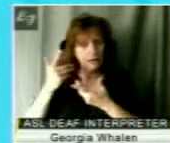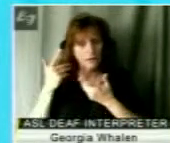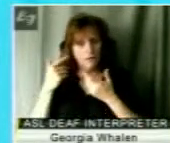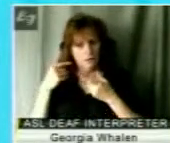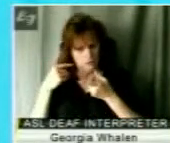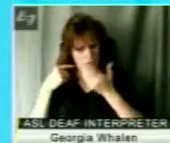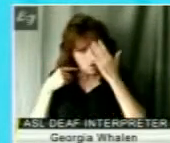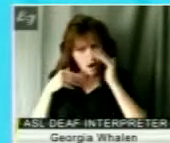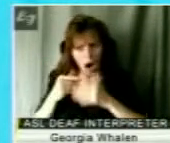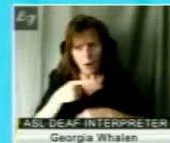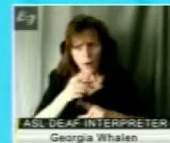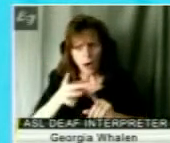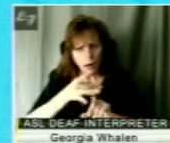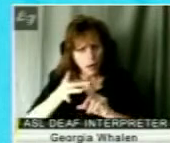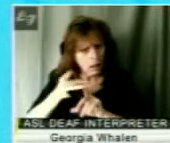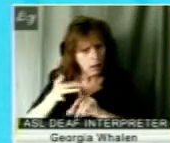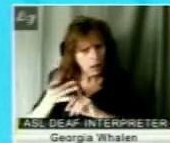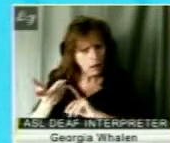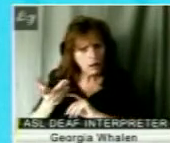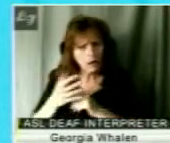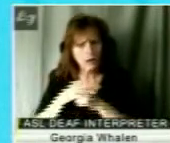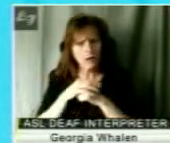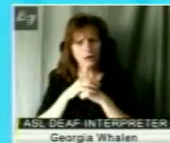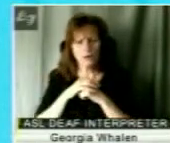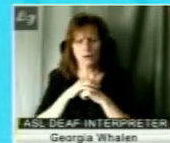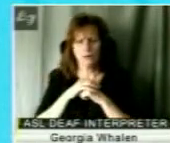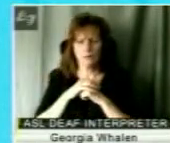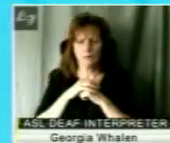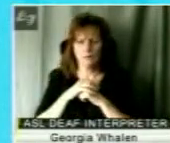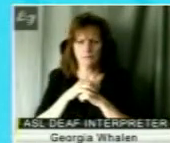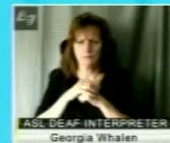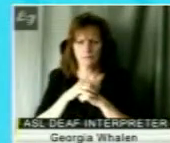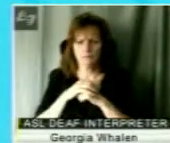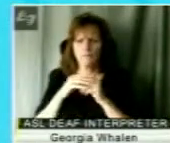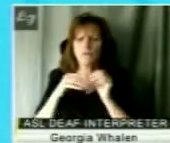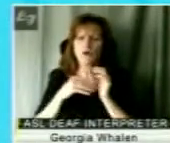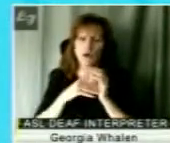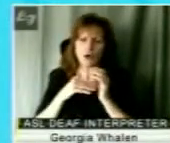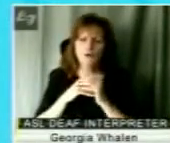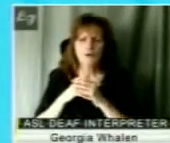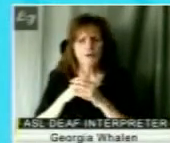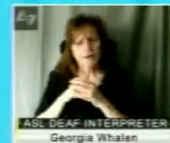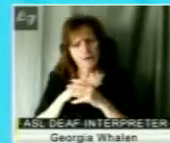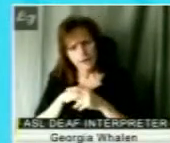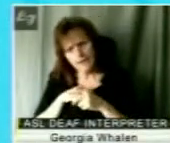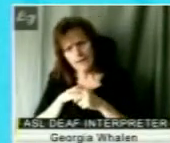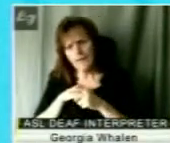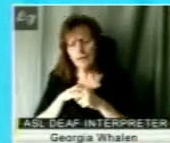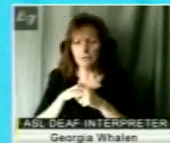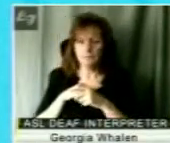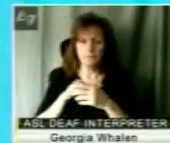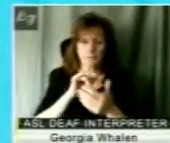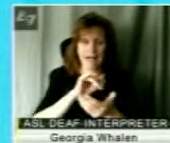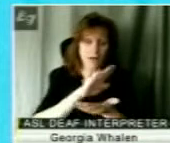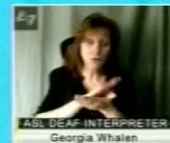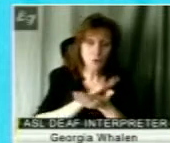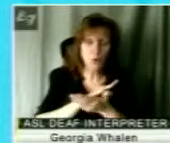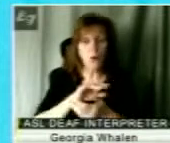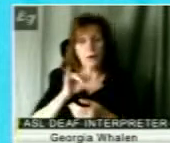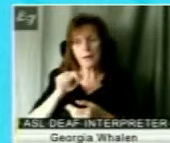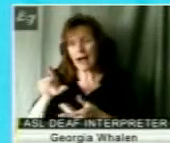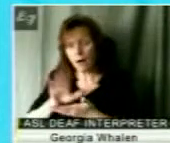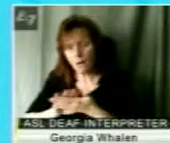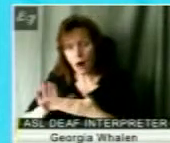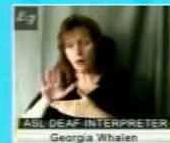getting the virus? So it seems to be, it's not a particular school, it's not a particular outbreak, and I'd say